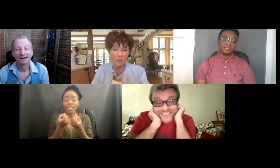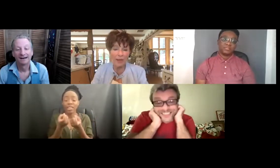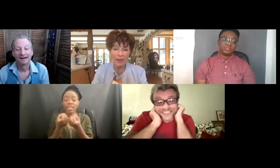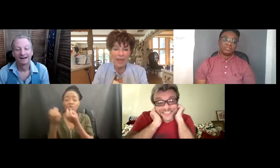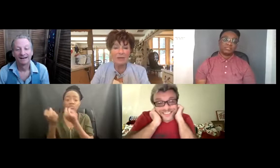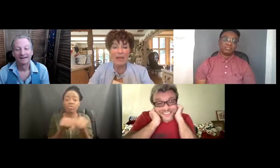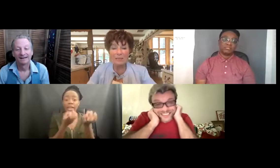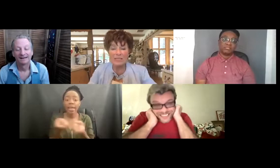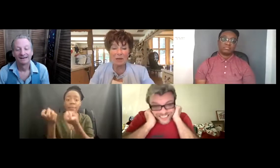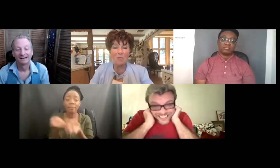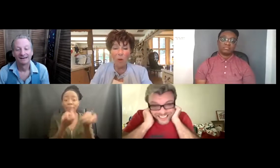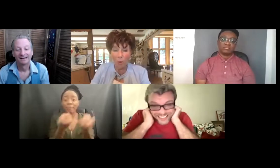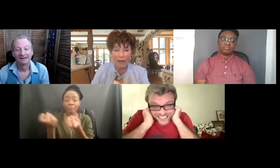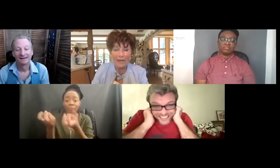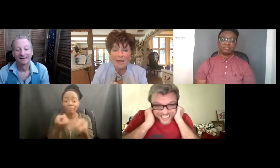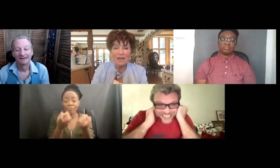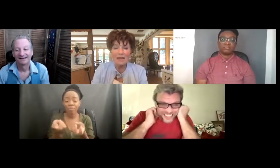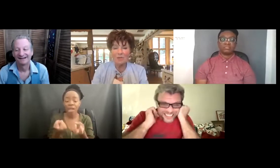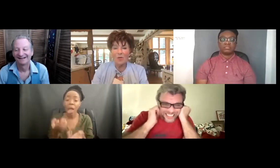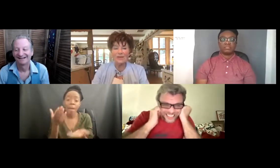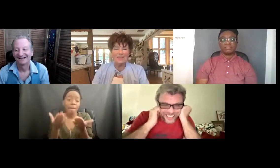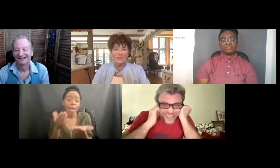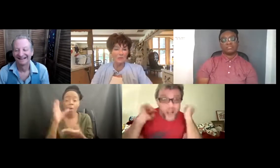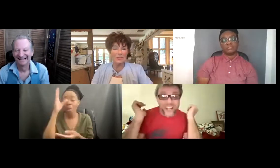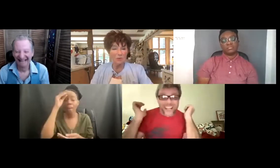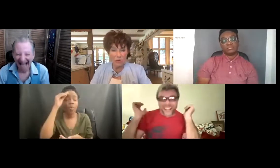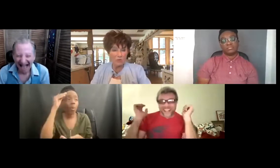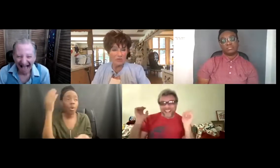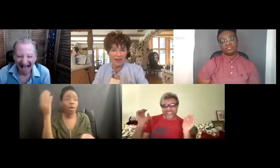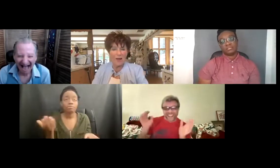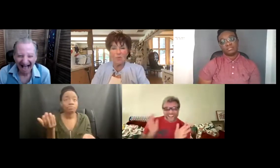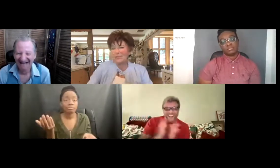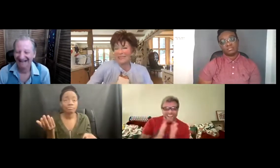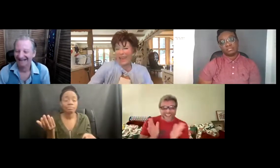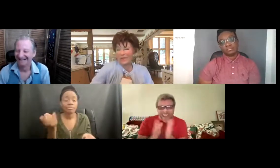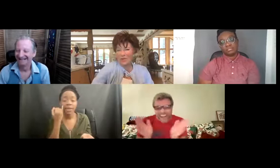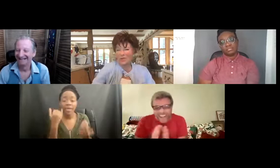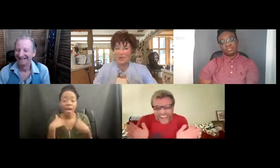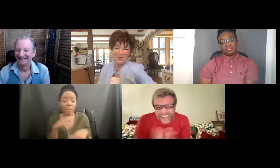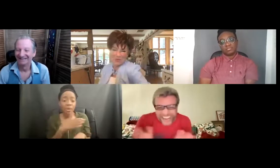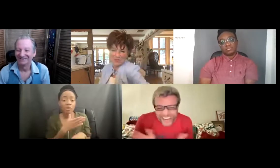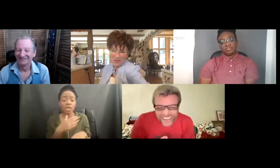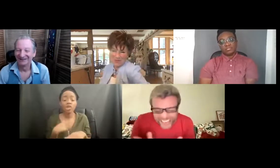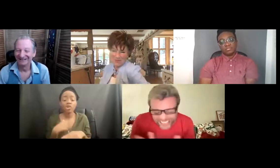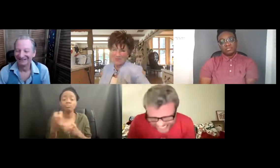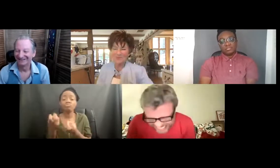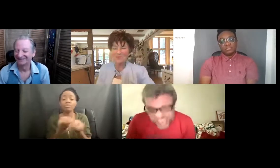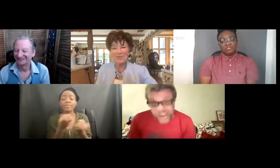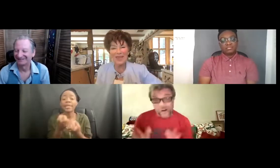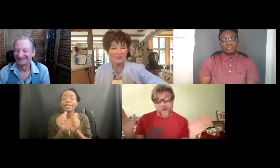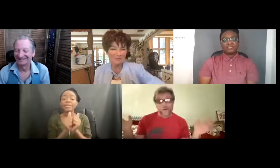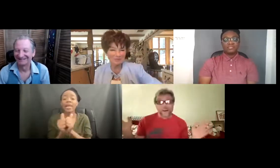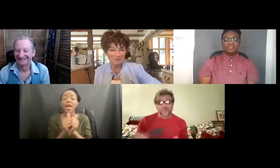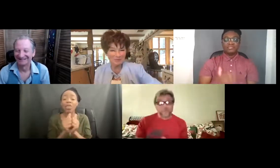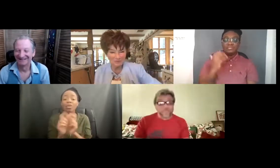skating rink. And maybe some boy would, if there was some music, would skate with you. You know? Right. Oh